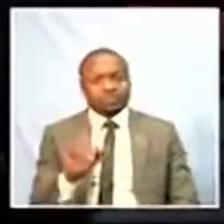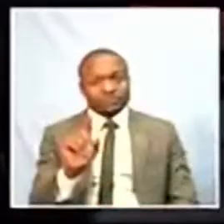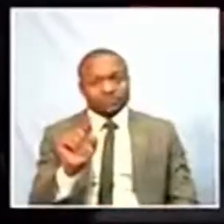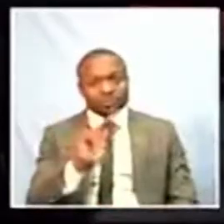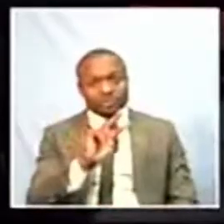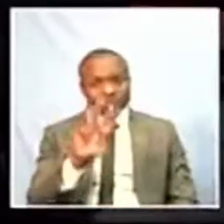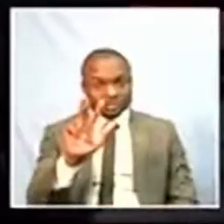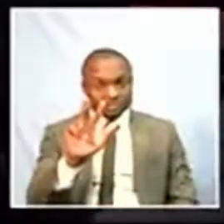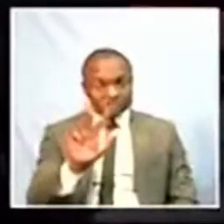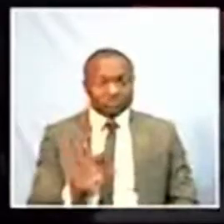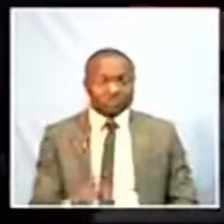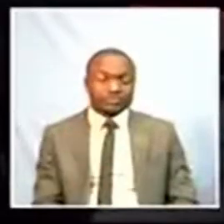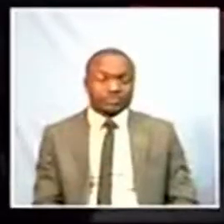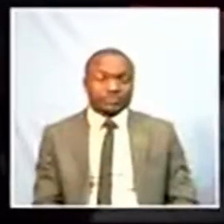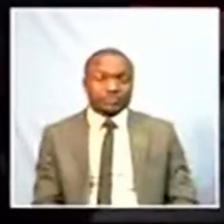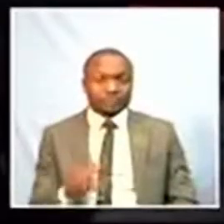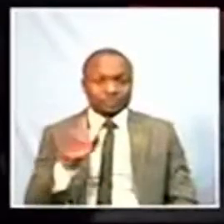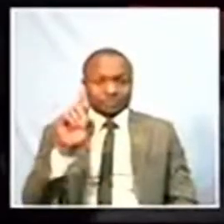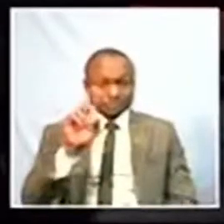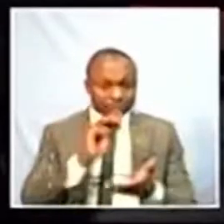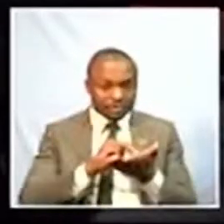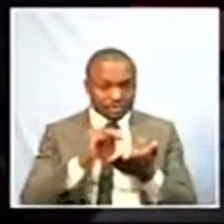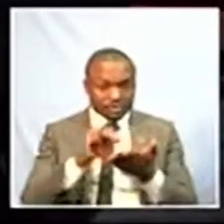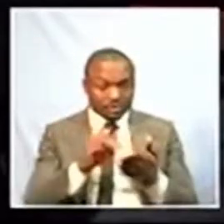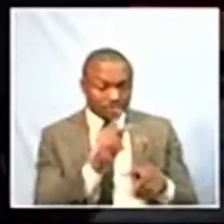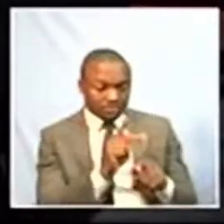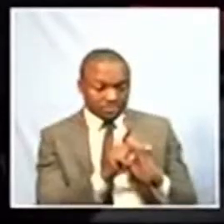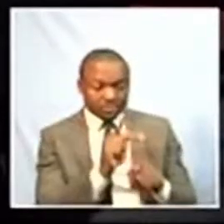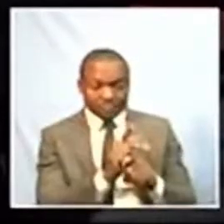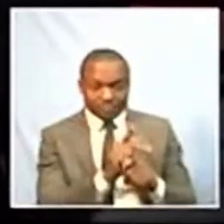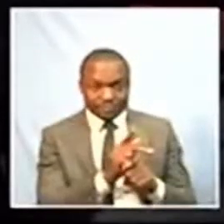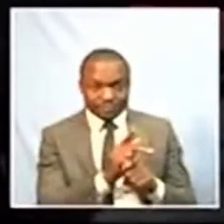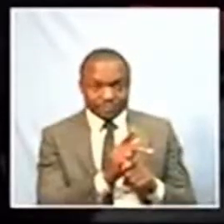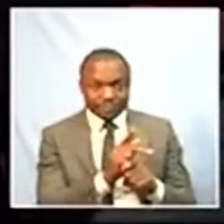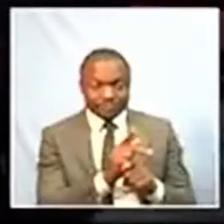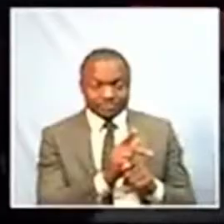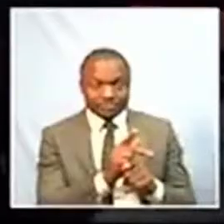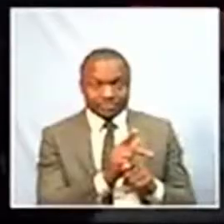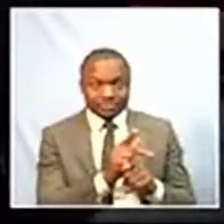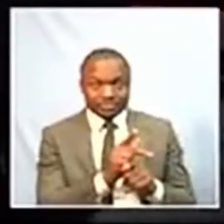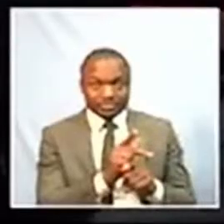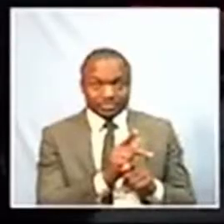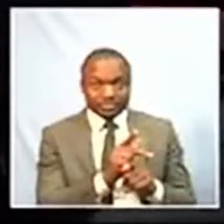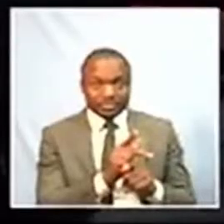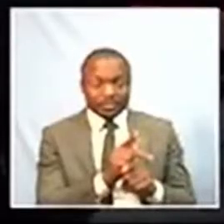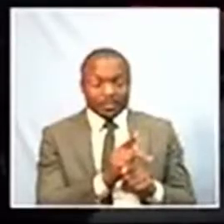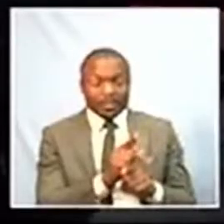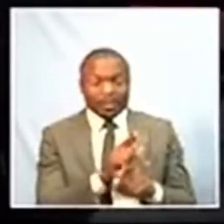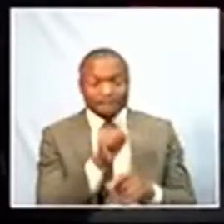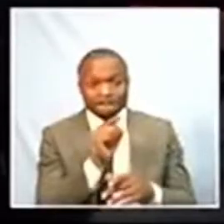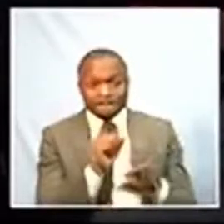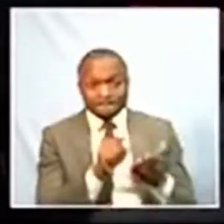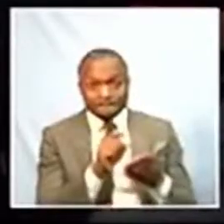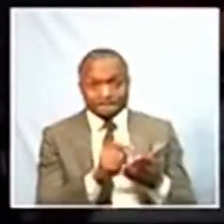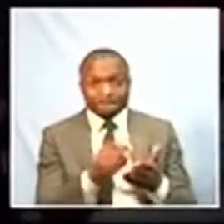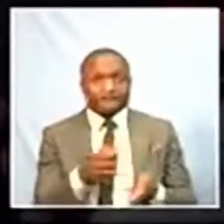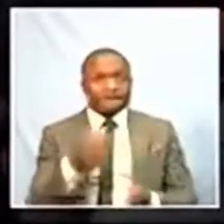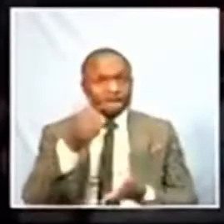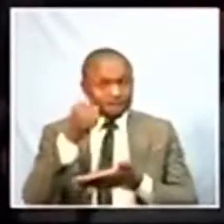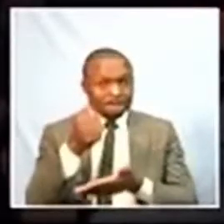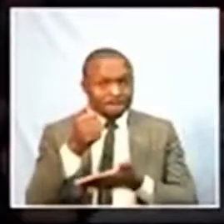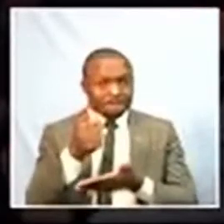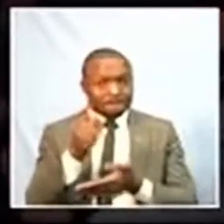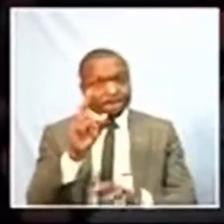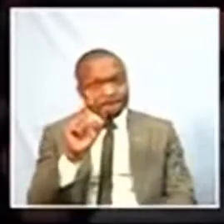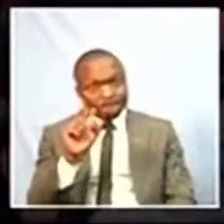2023? Yes, that's where the 1 million was reserved. So initially, the actual, to go to that budget line, it has to cover for up